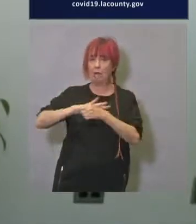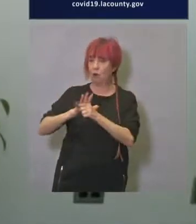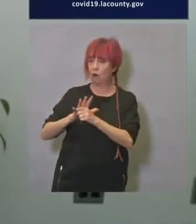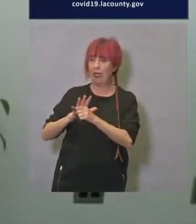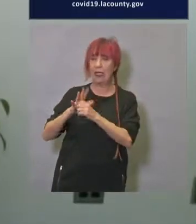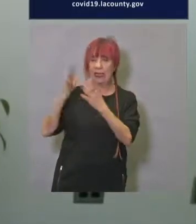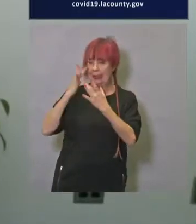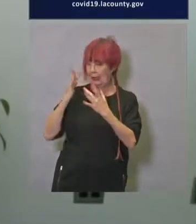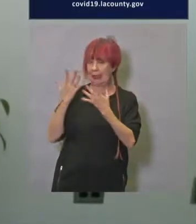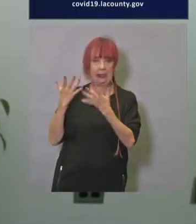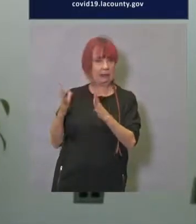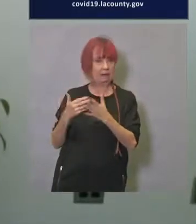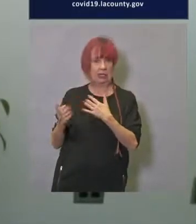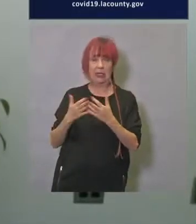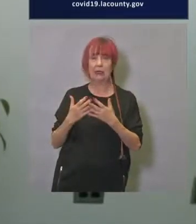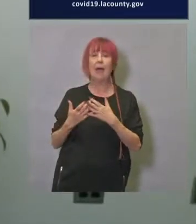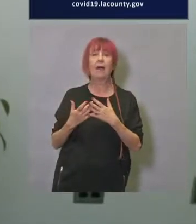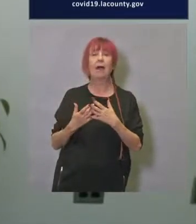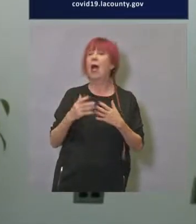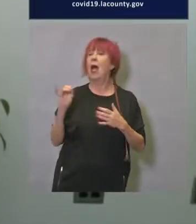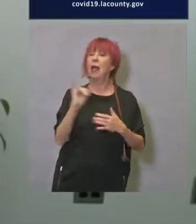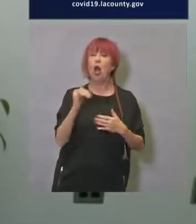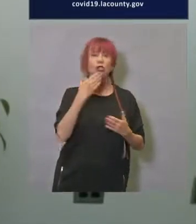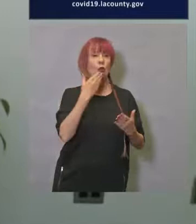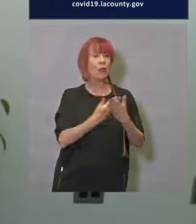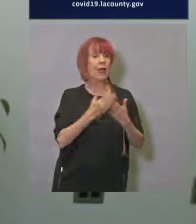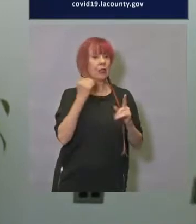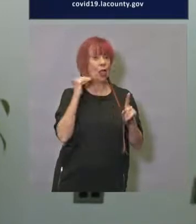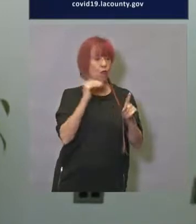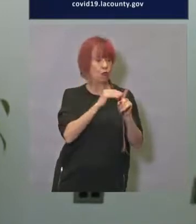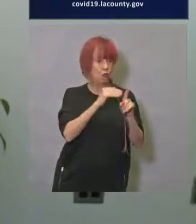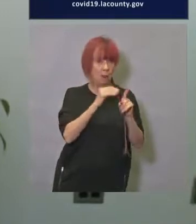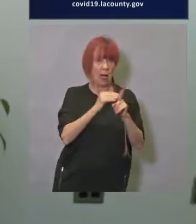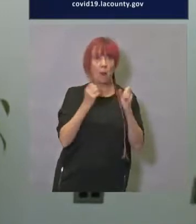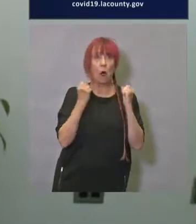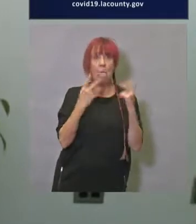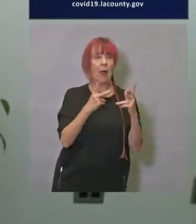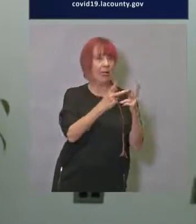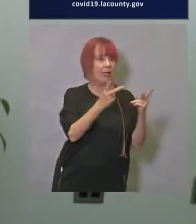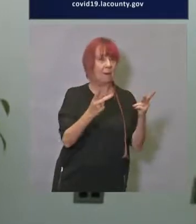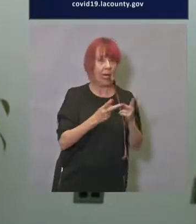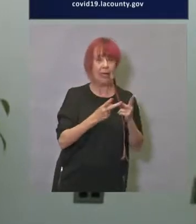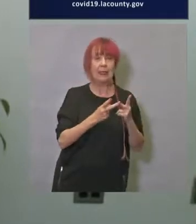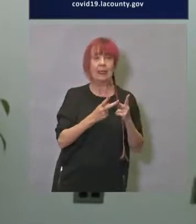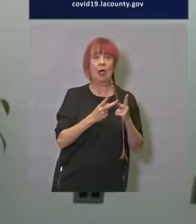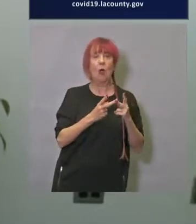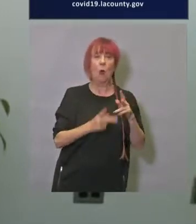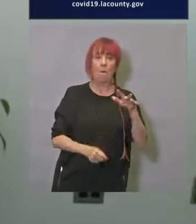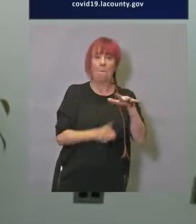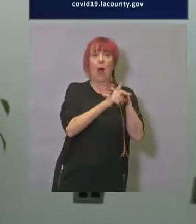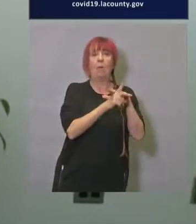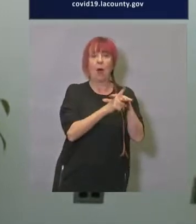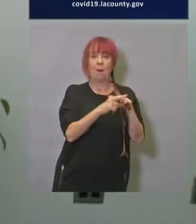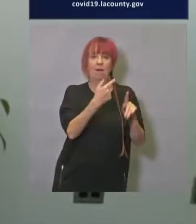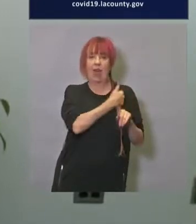COVID-19. And thanks also for the reminder that there are lots of other sites where pop-up vaccination